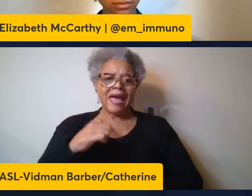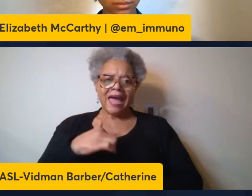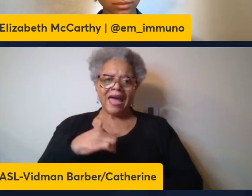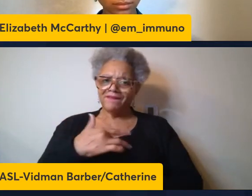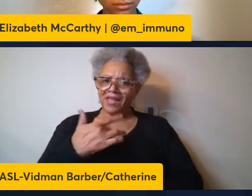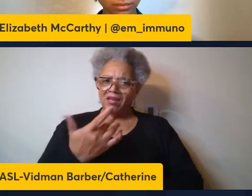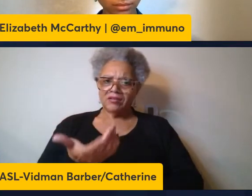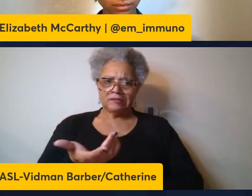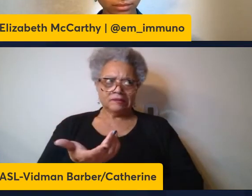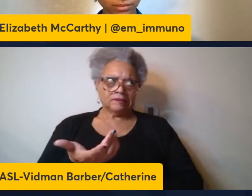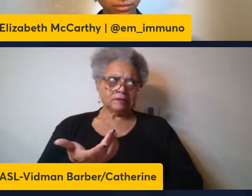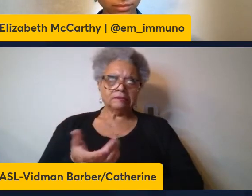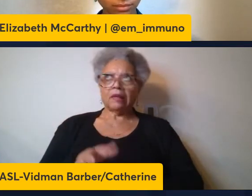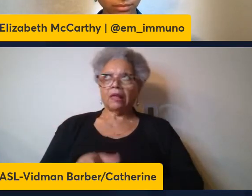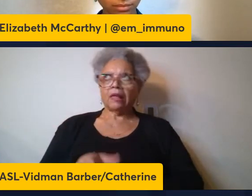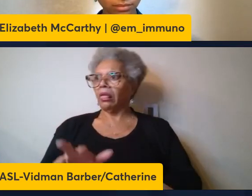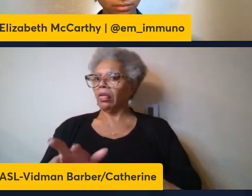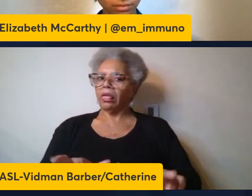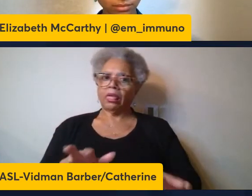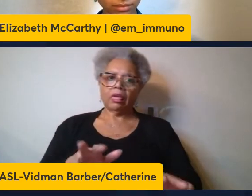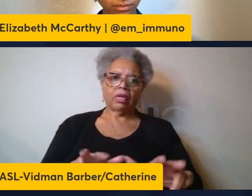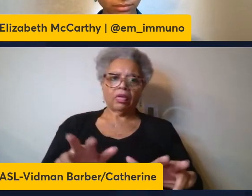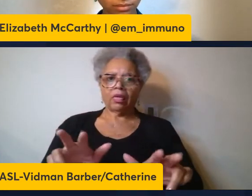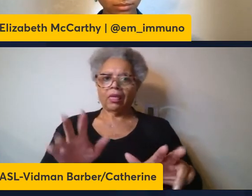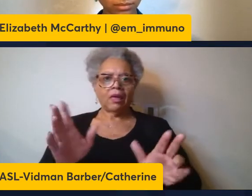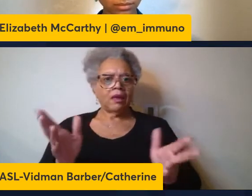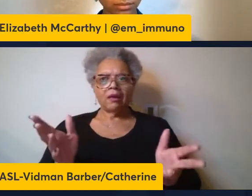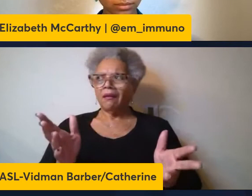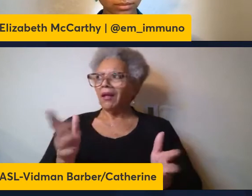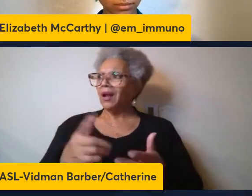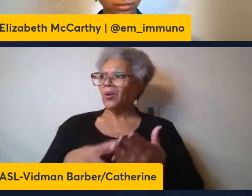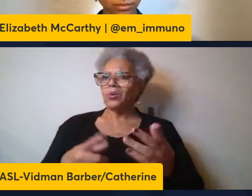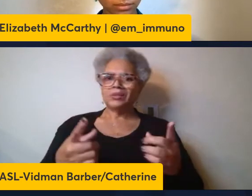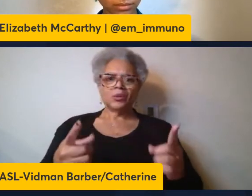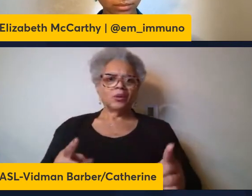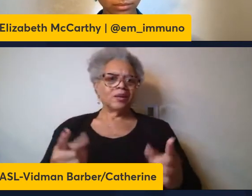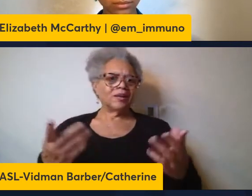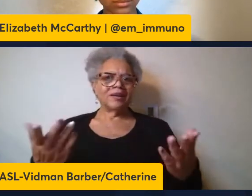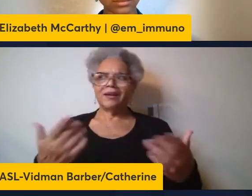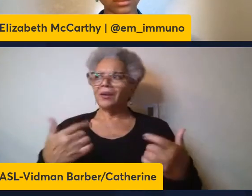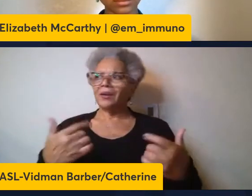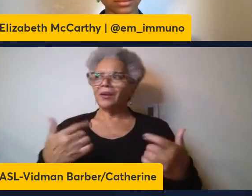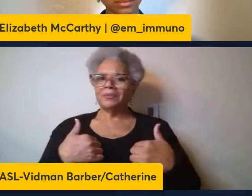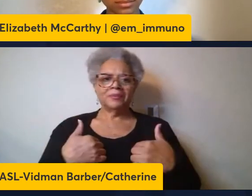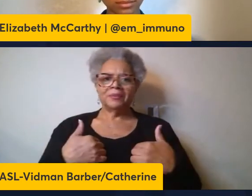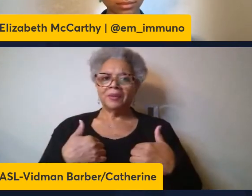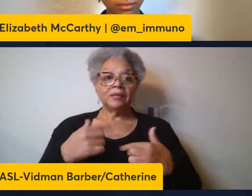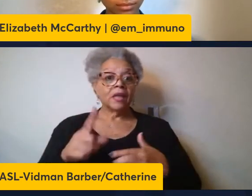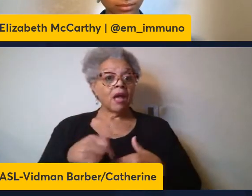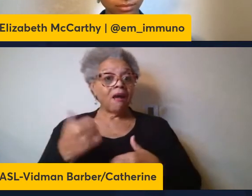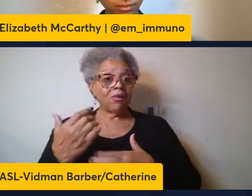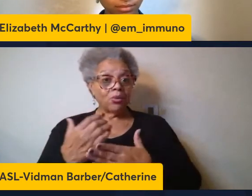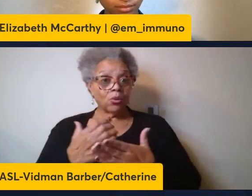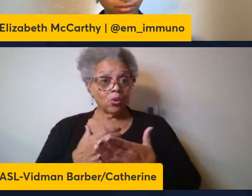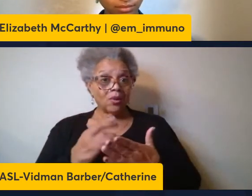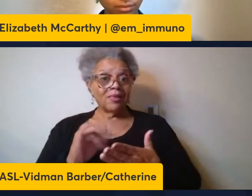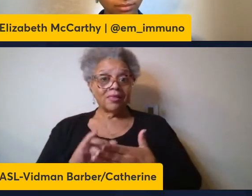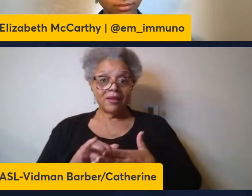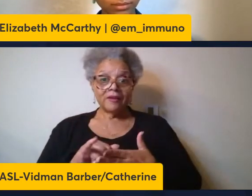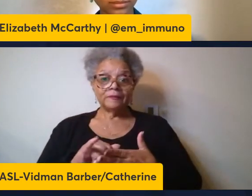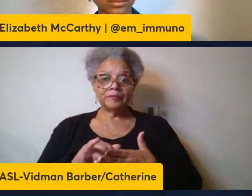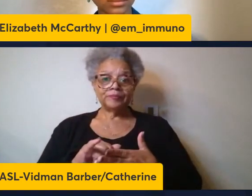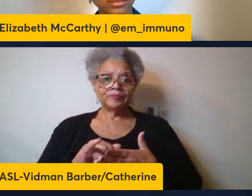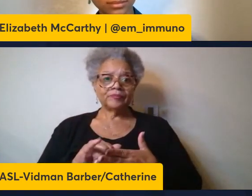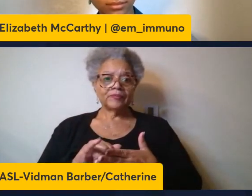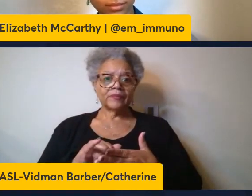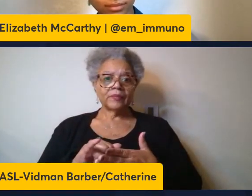like hopeless and, being like, what is going on here? And other courses that were, probably